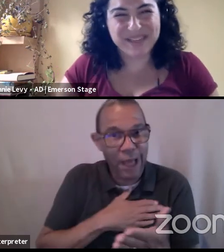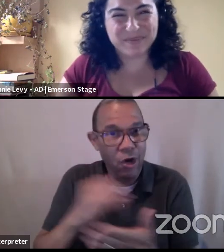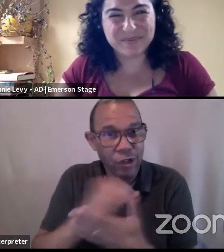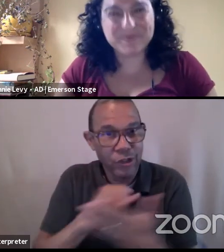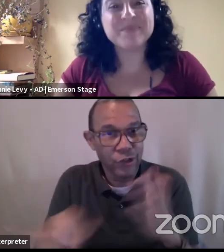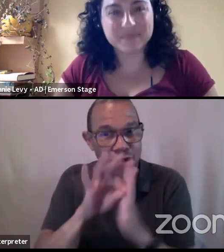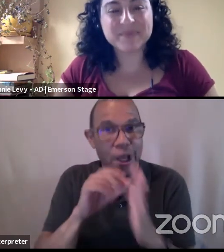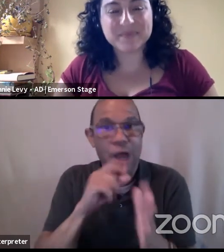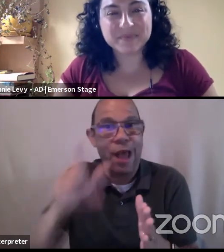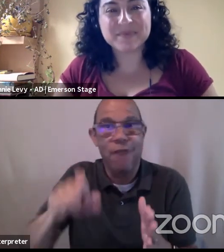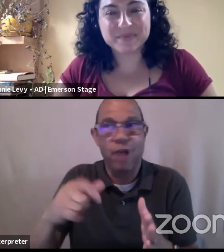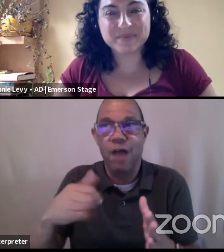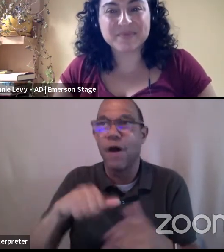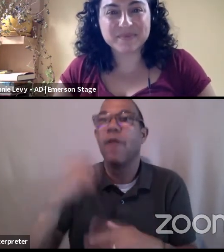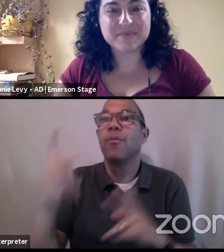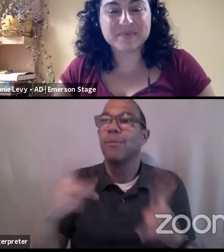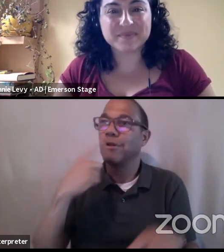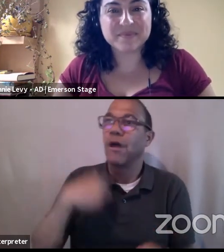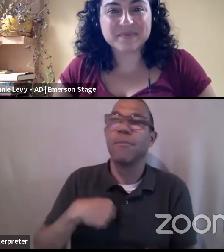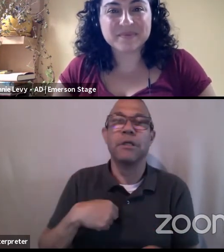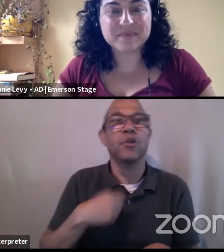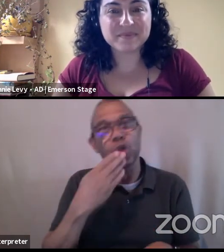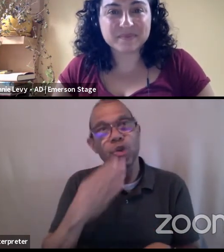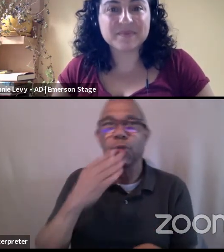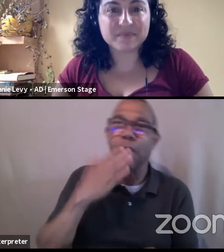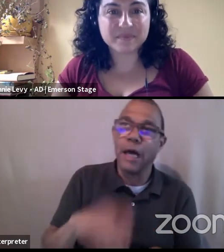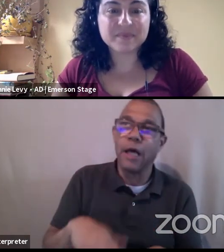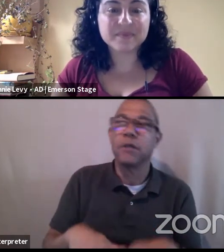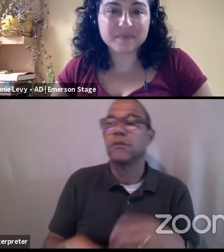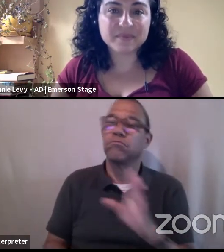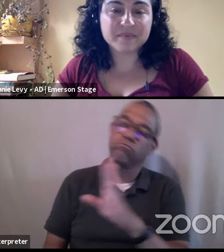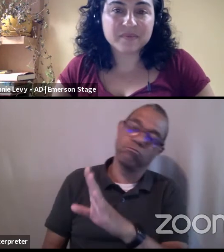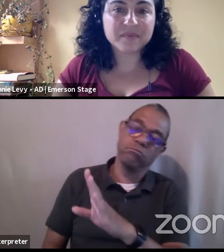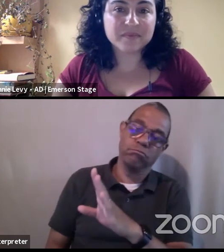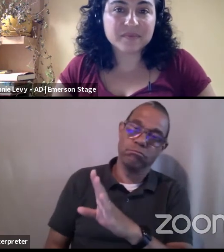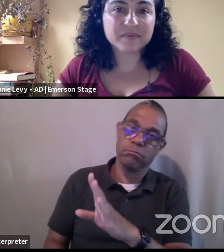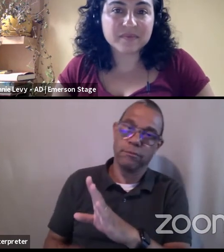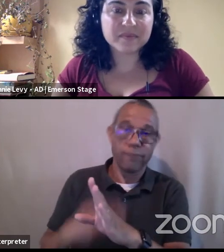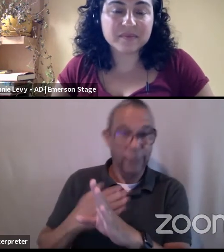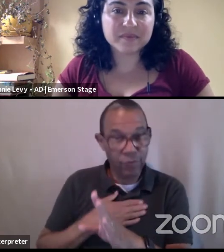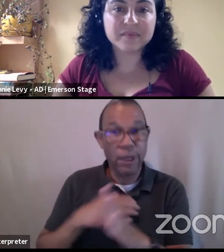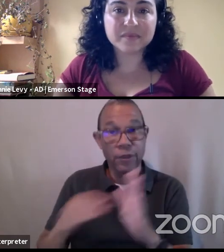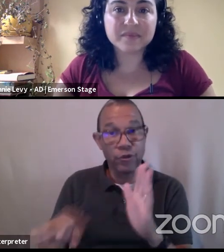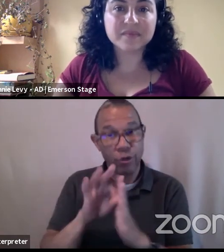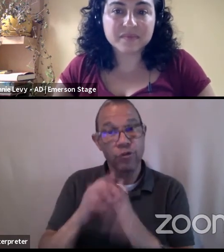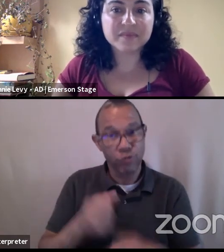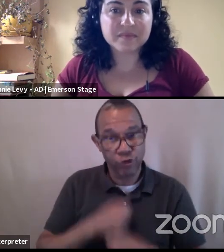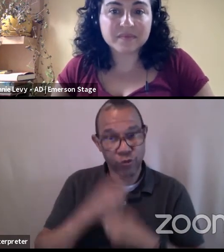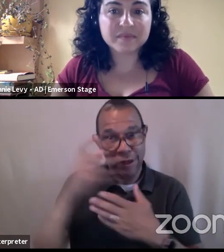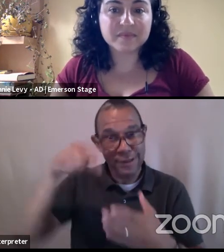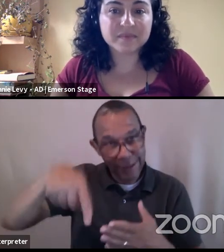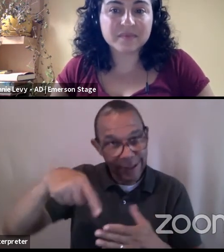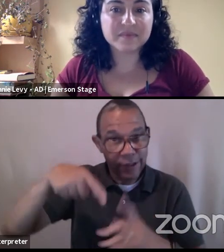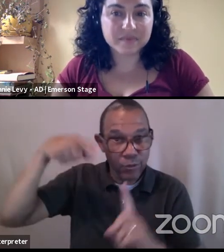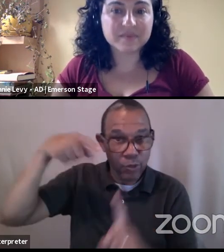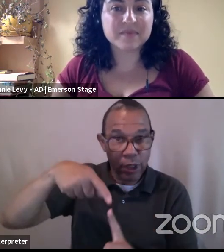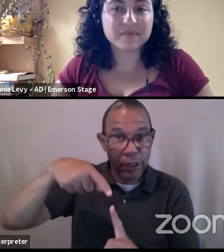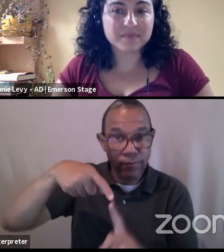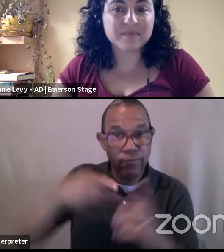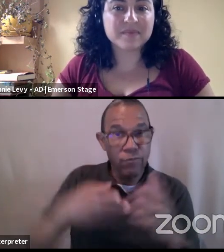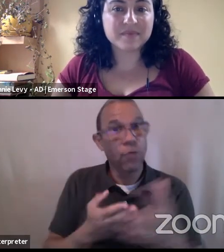i don't have to have people uh tell me that it's a good artistic choice or not but it's my artistic choice to express this point of pain through